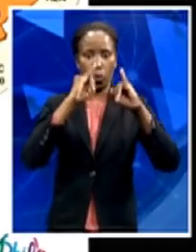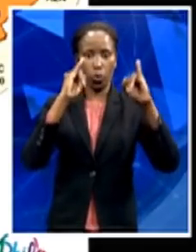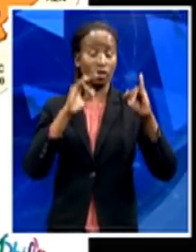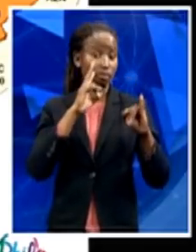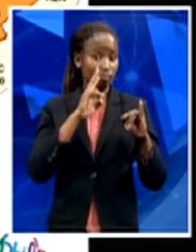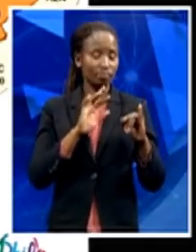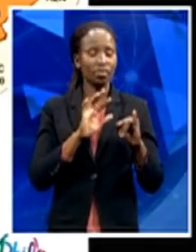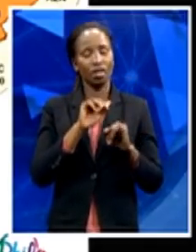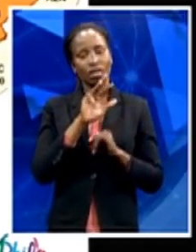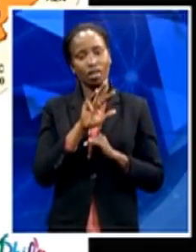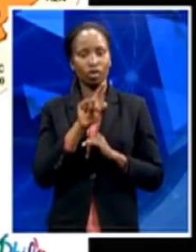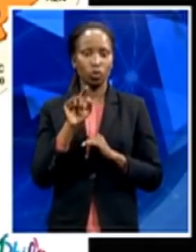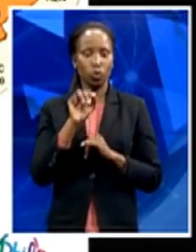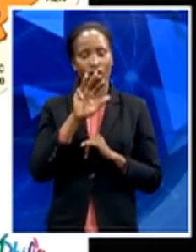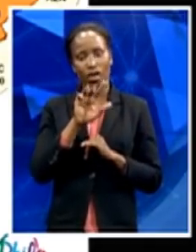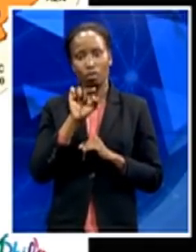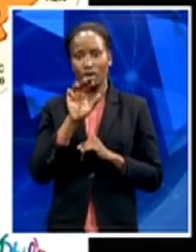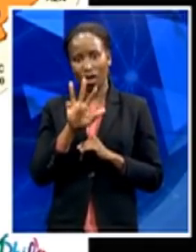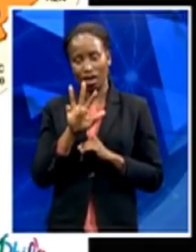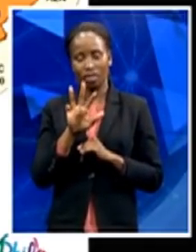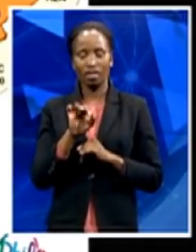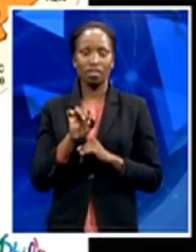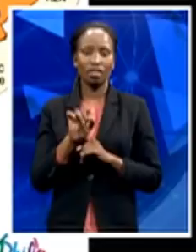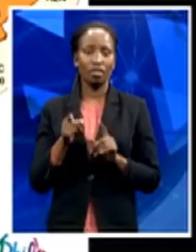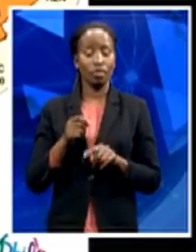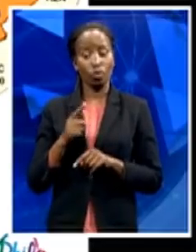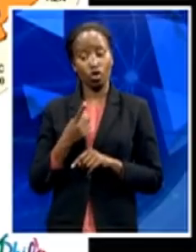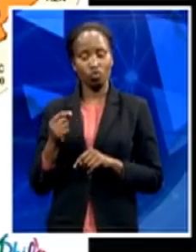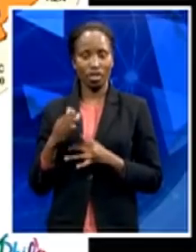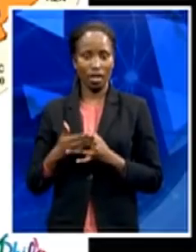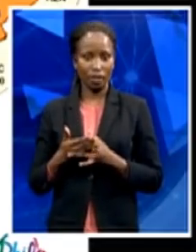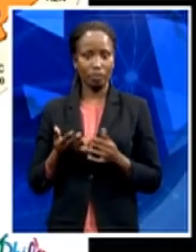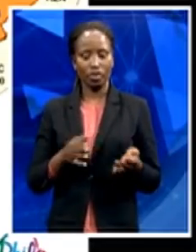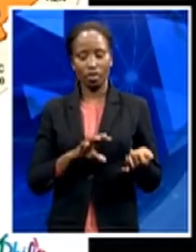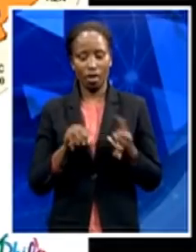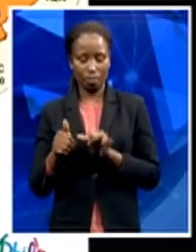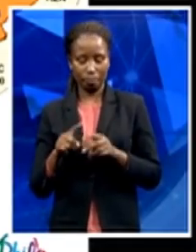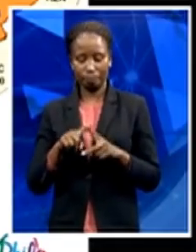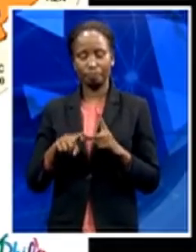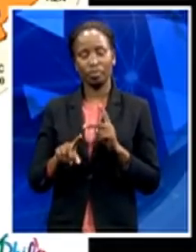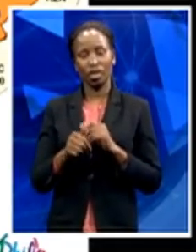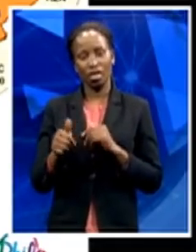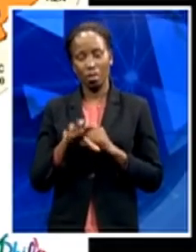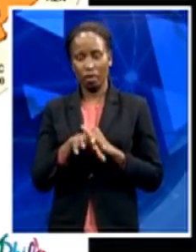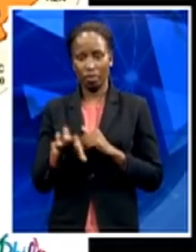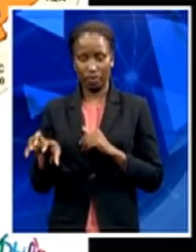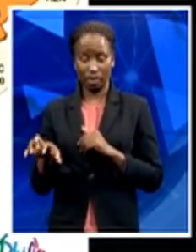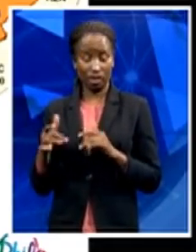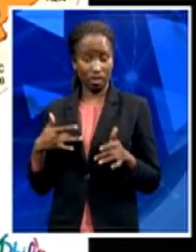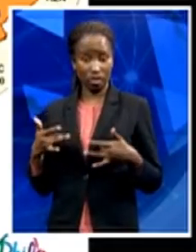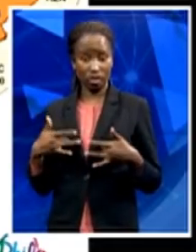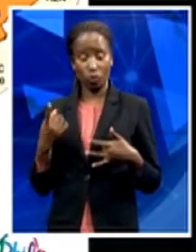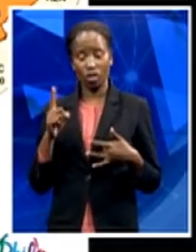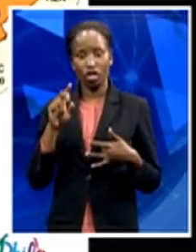100,000 cases. And then all the other provinces that were of concern, which is Northwest and Free State, are